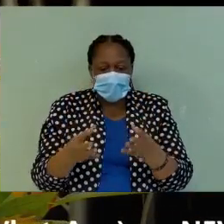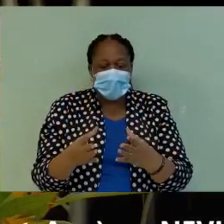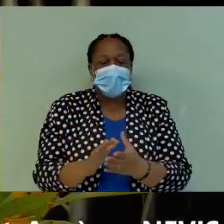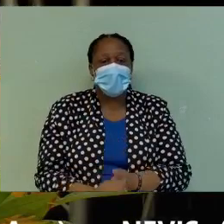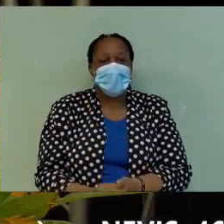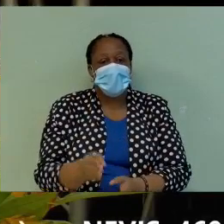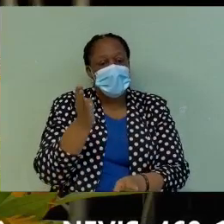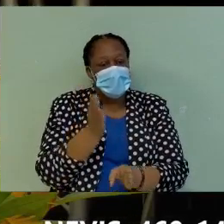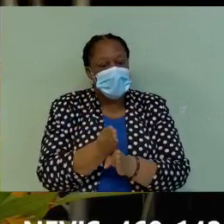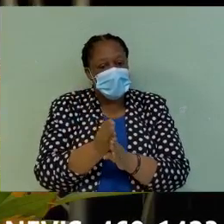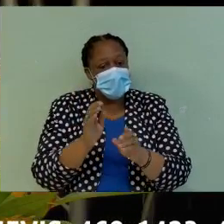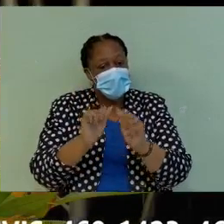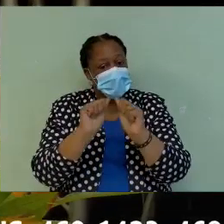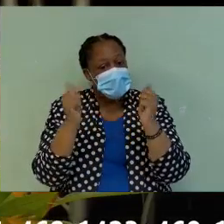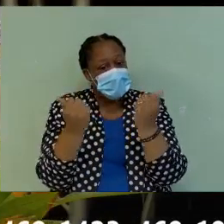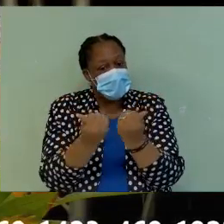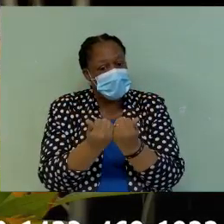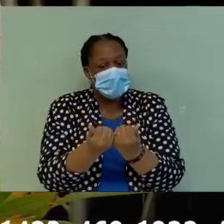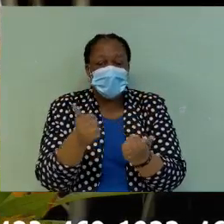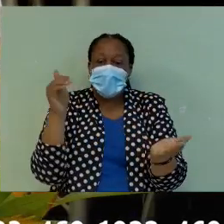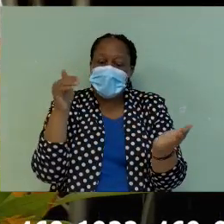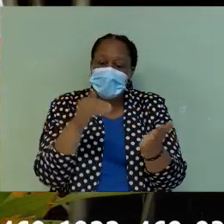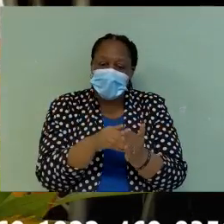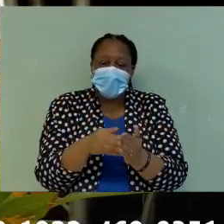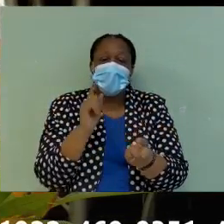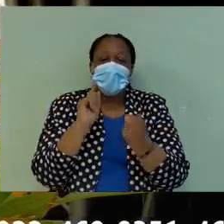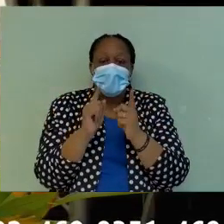Association will be engaged again through the Ministry of Transport